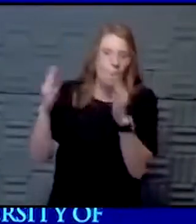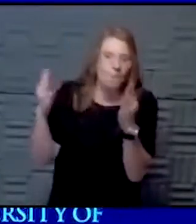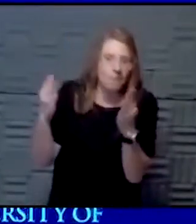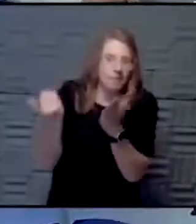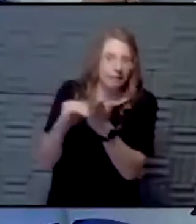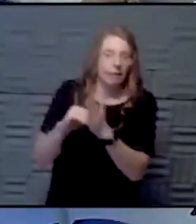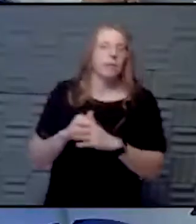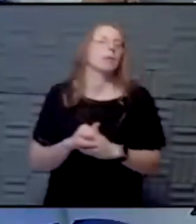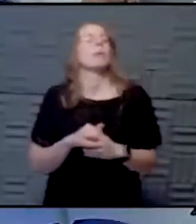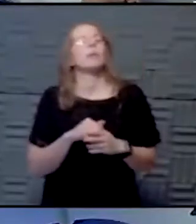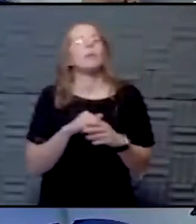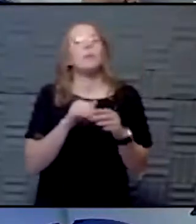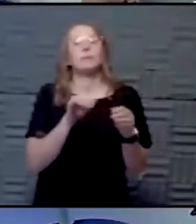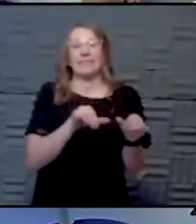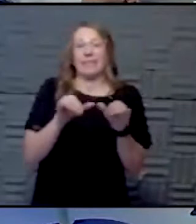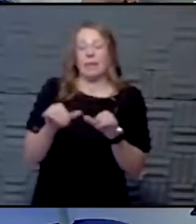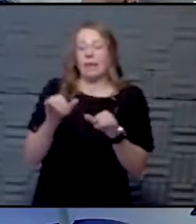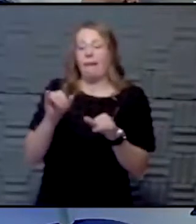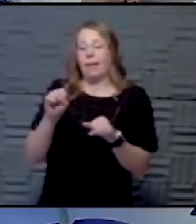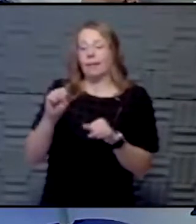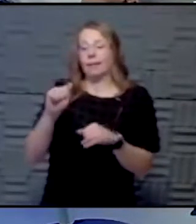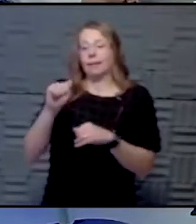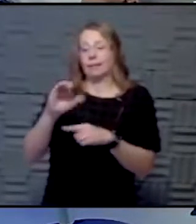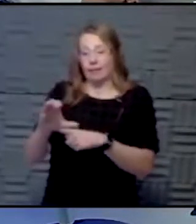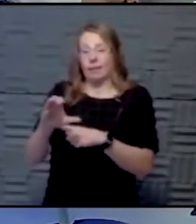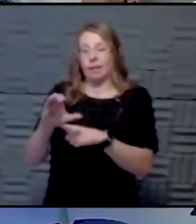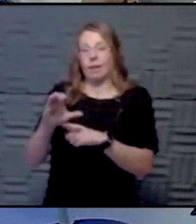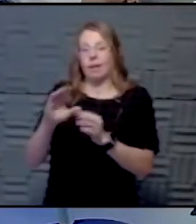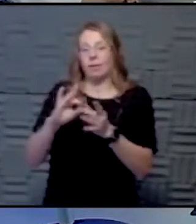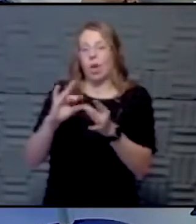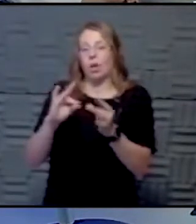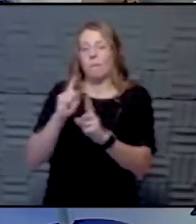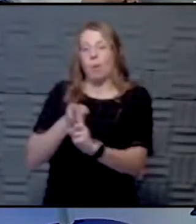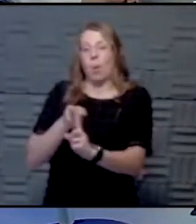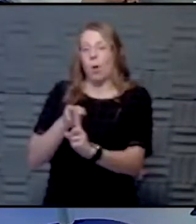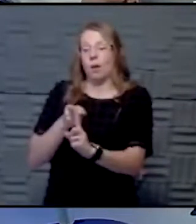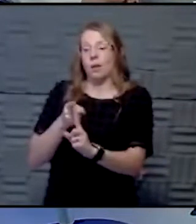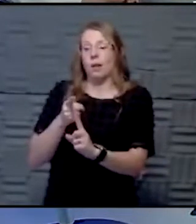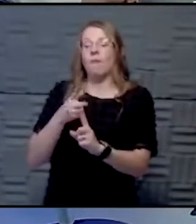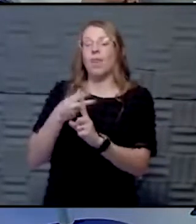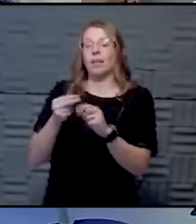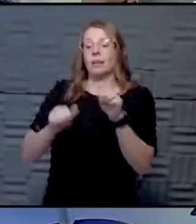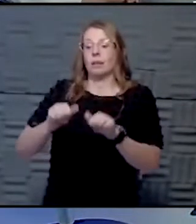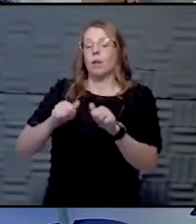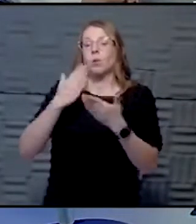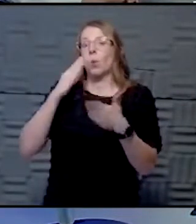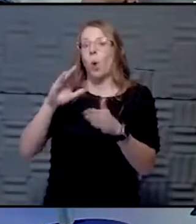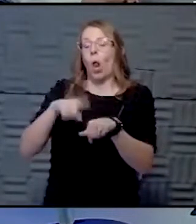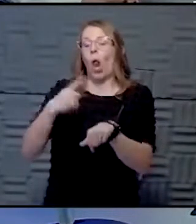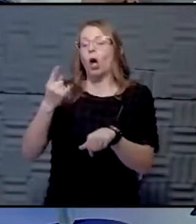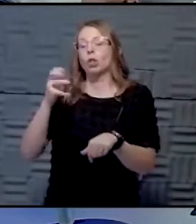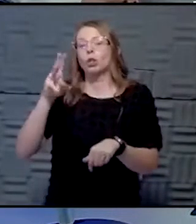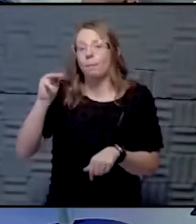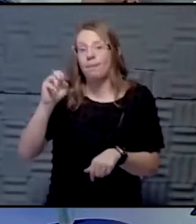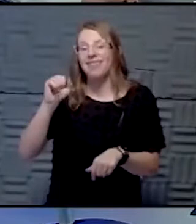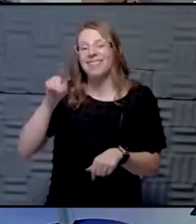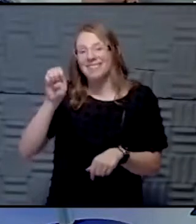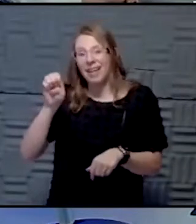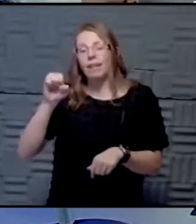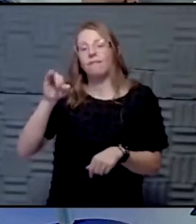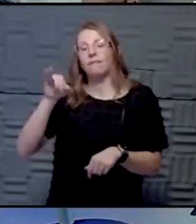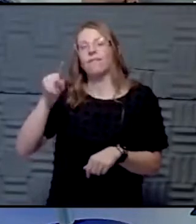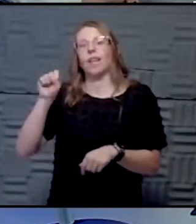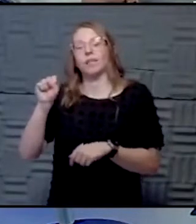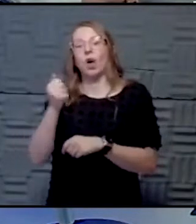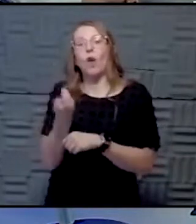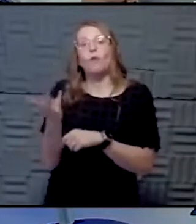that line, Isaac says a common talking point among the vaccine hesitant is that we don't know the long-term side effects and what those will be in a